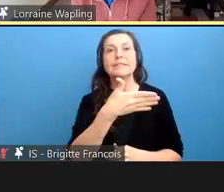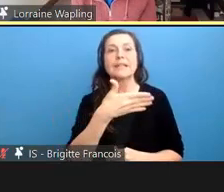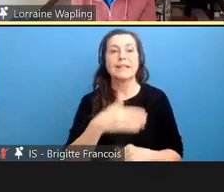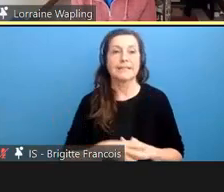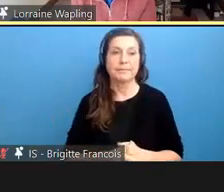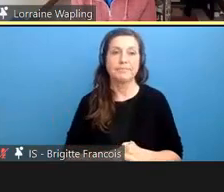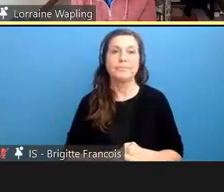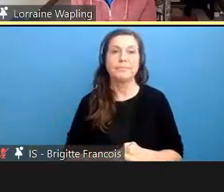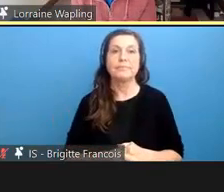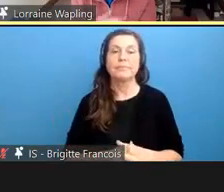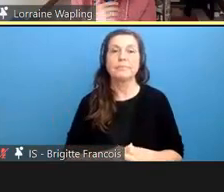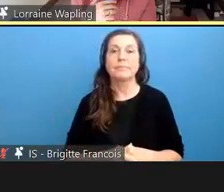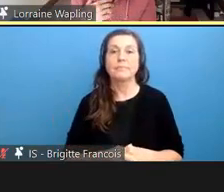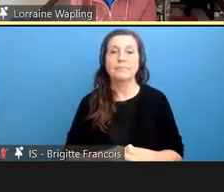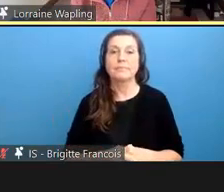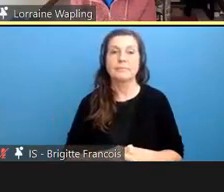Typically